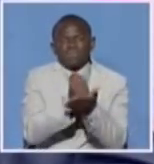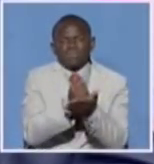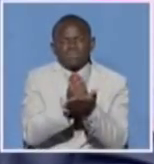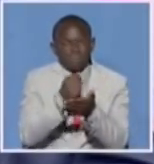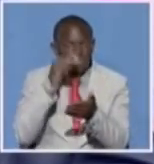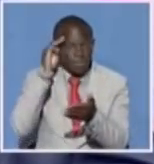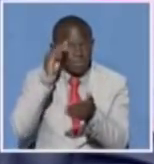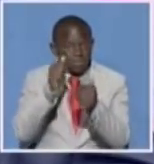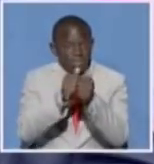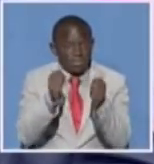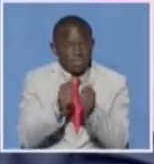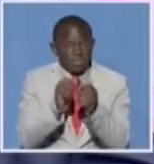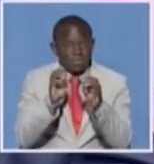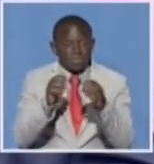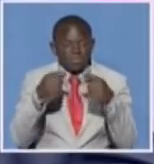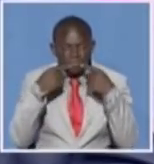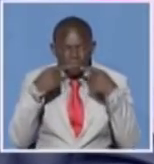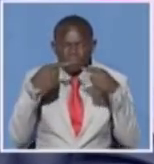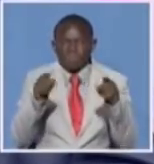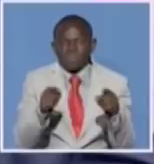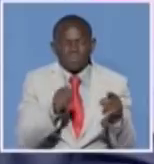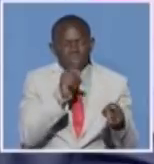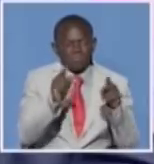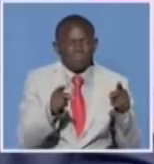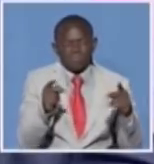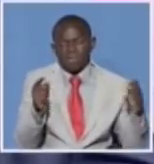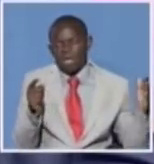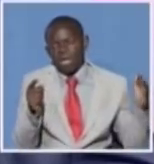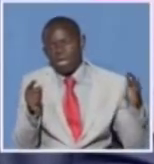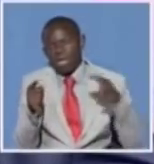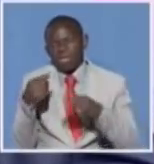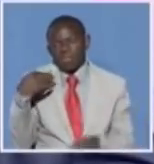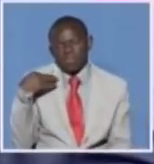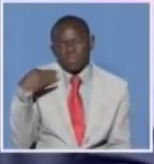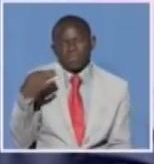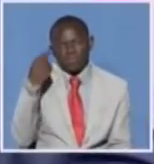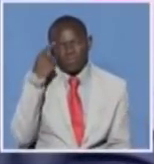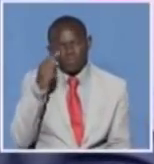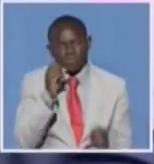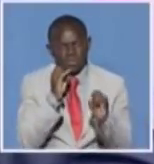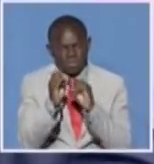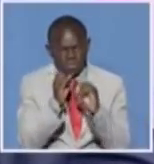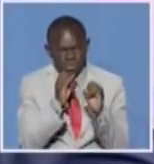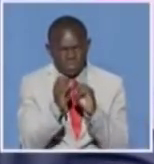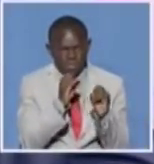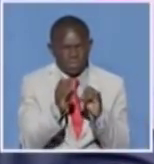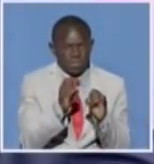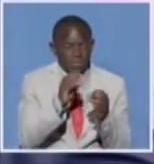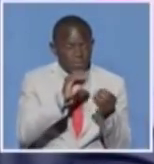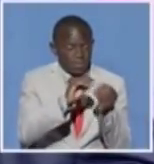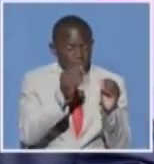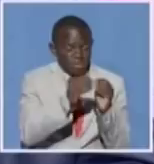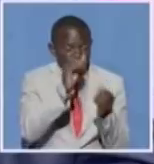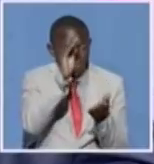undertake the interviews and indicate intentions to enroll had reduced. And